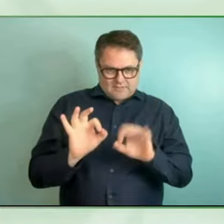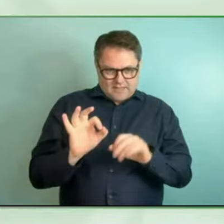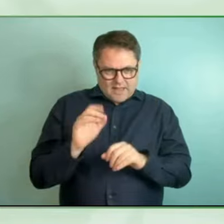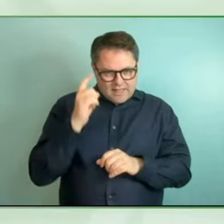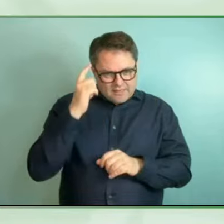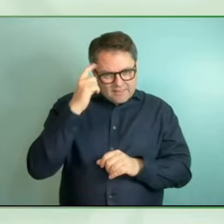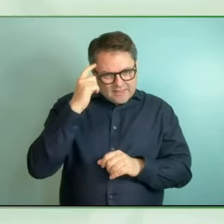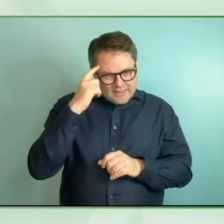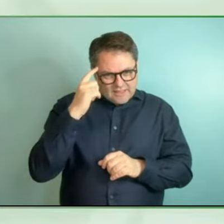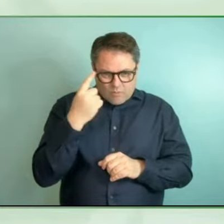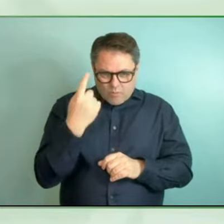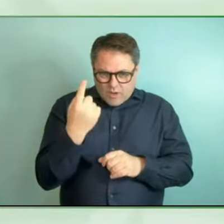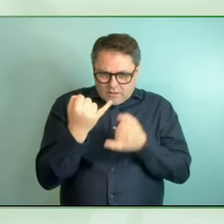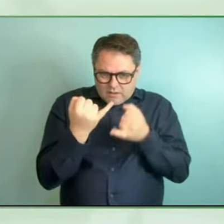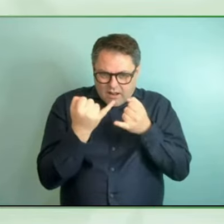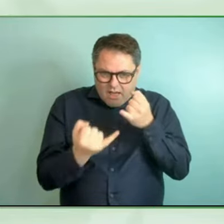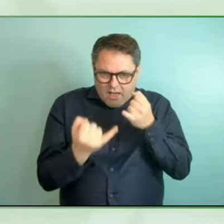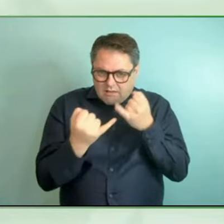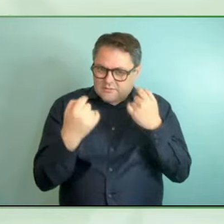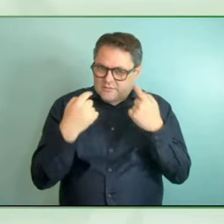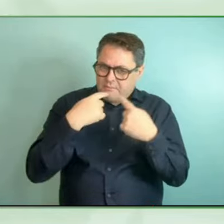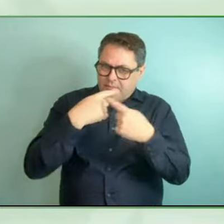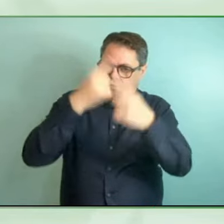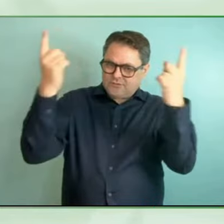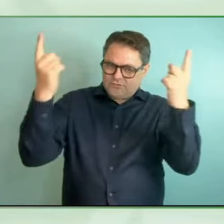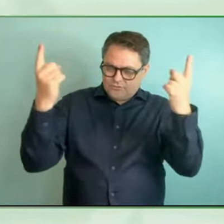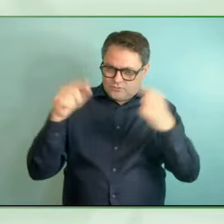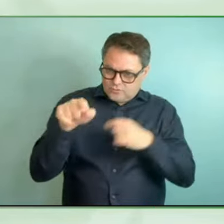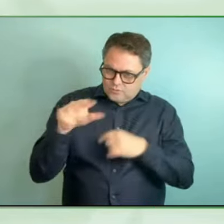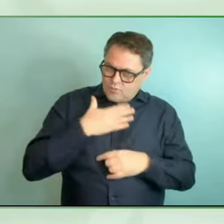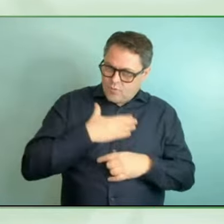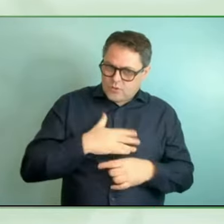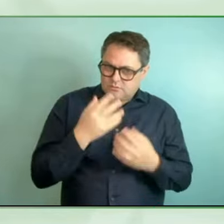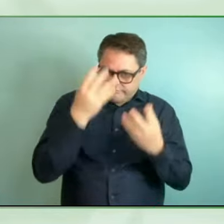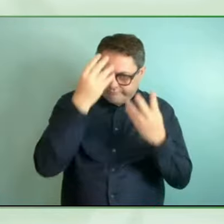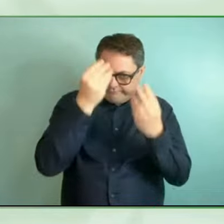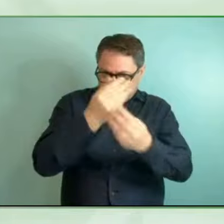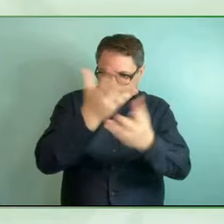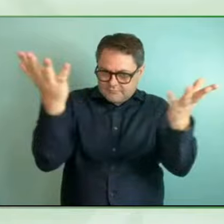a last message to the audience. What would you tell them?